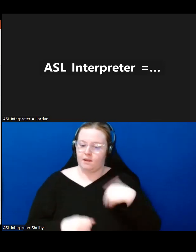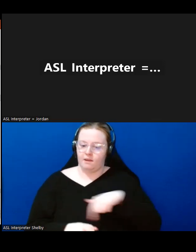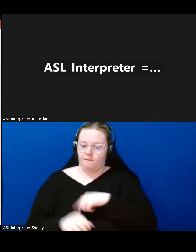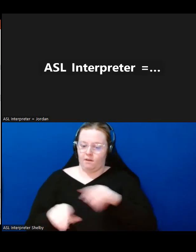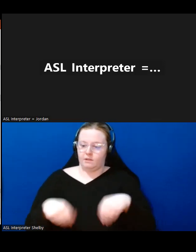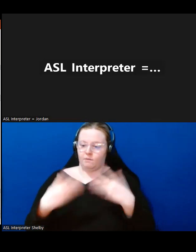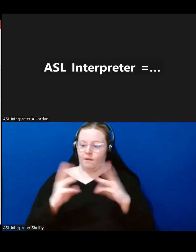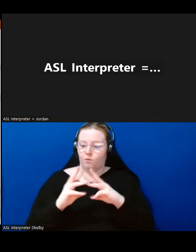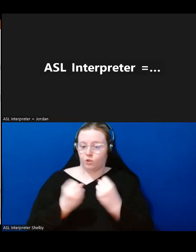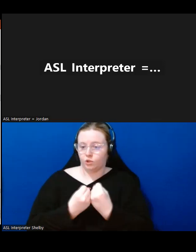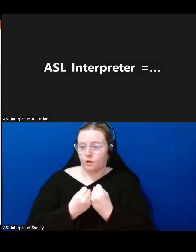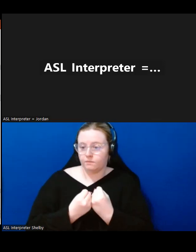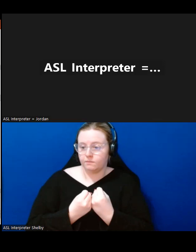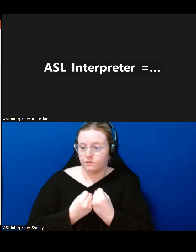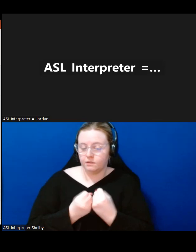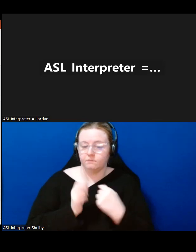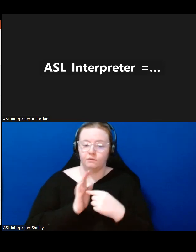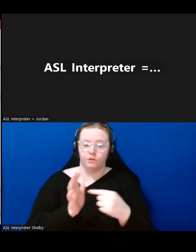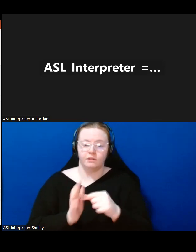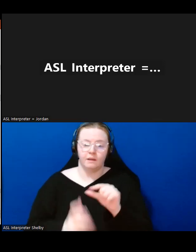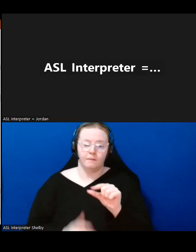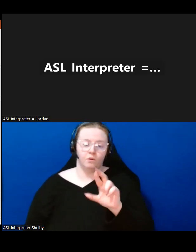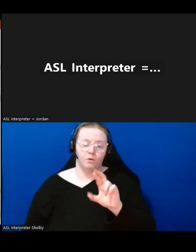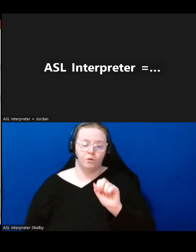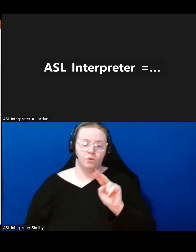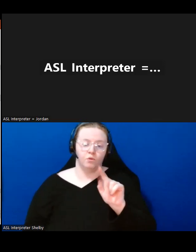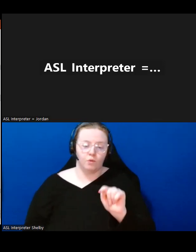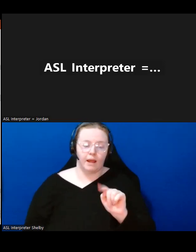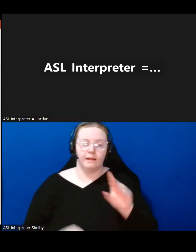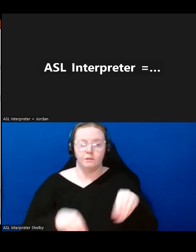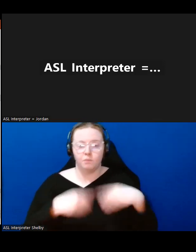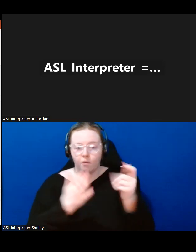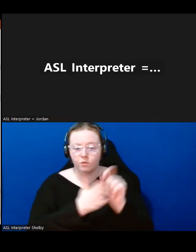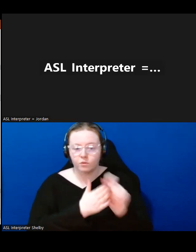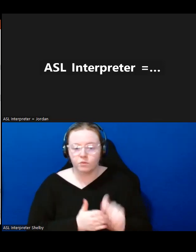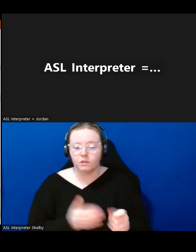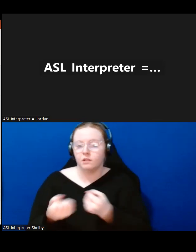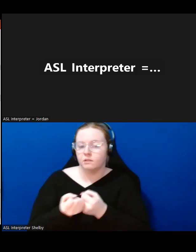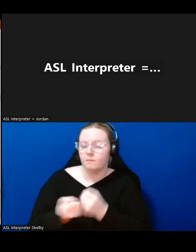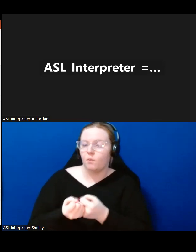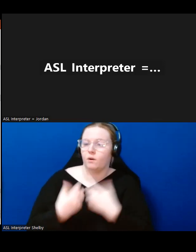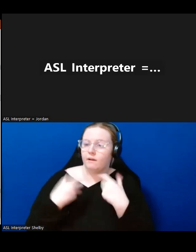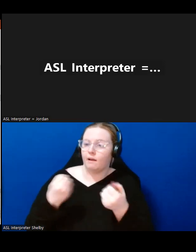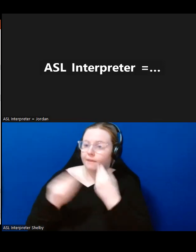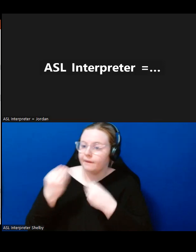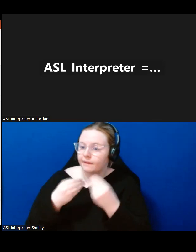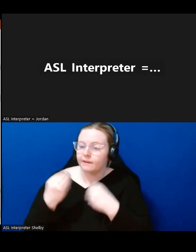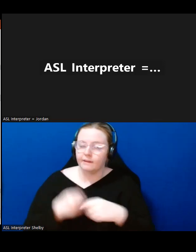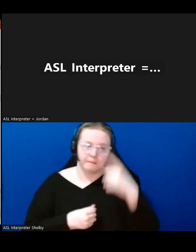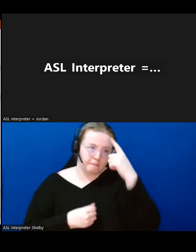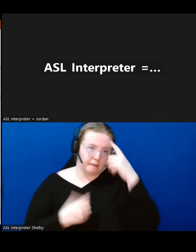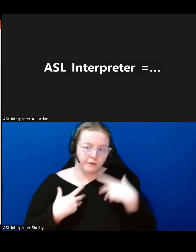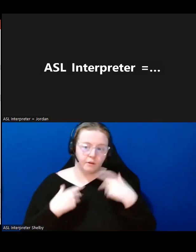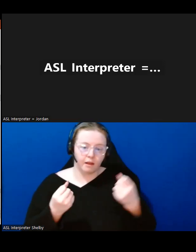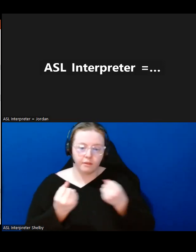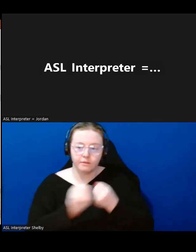such as grant and proposal writing, supporting healthy eating in the community, mental health promotion, just